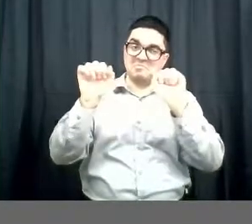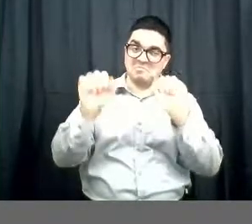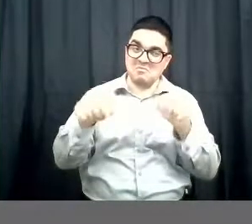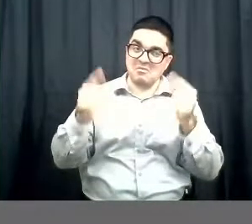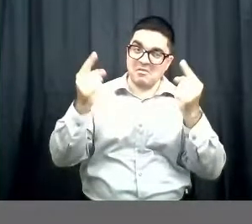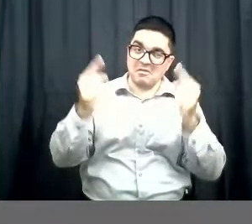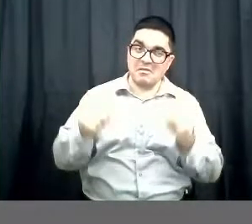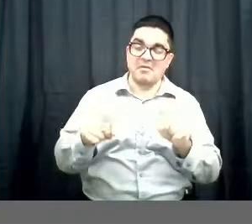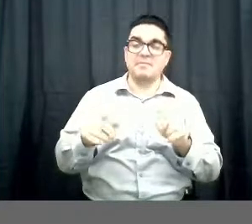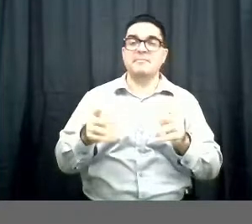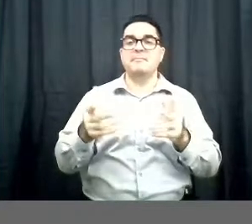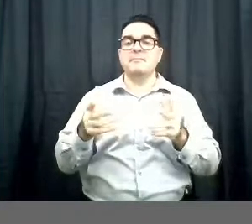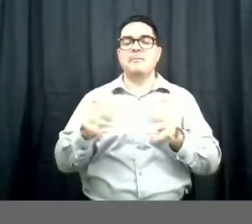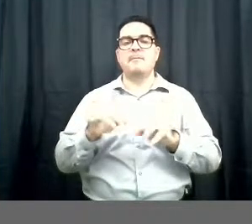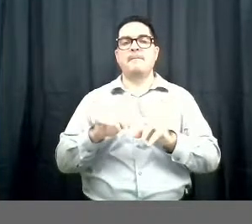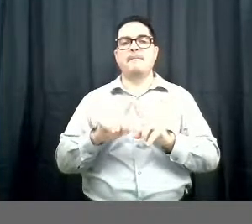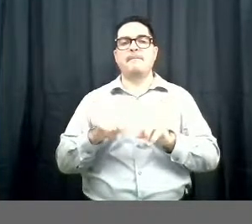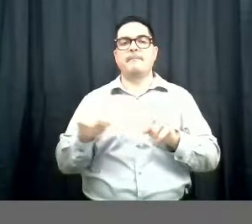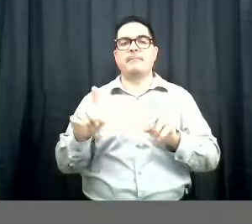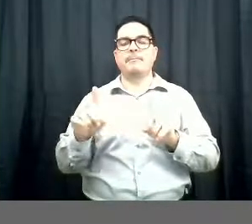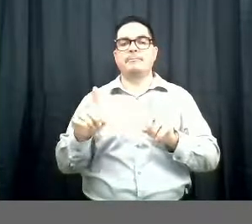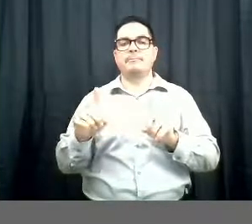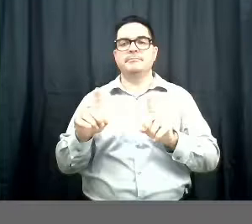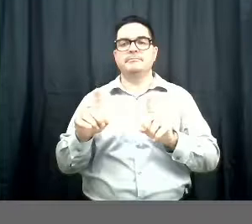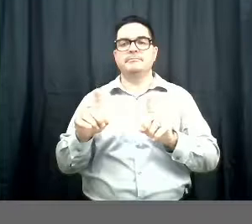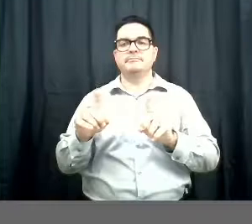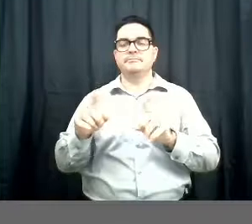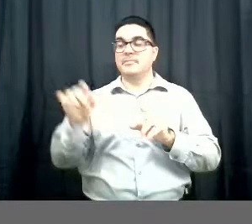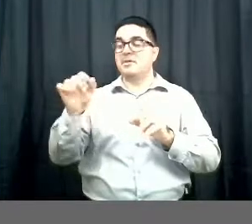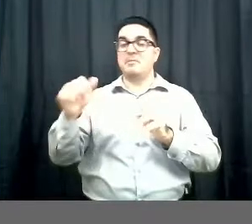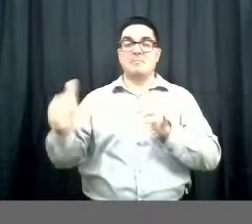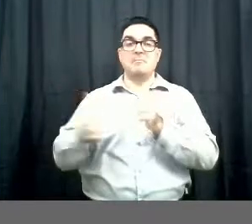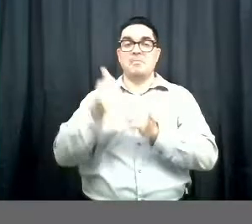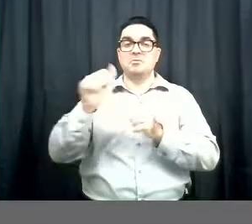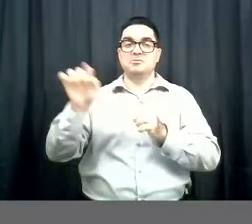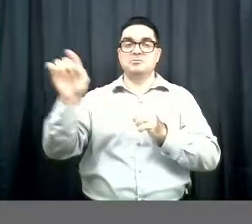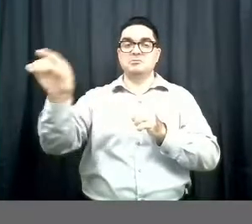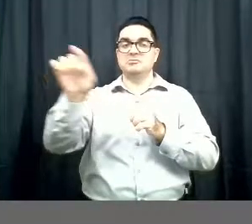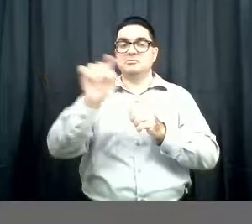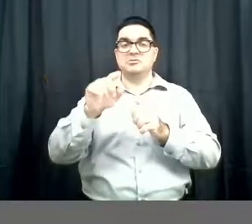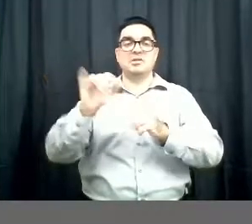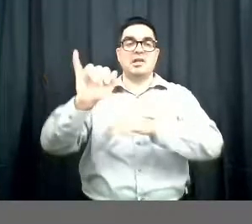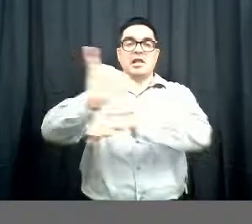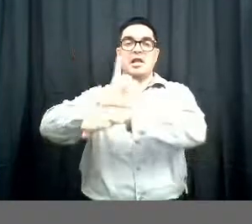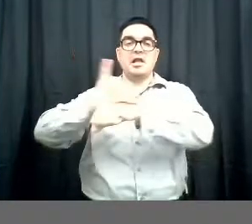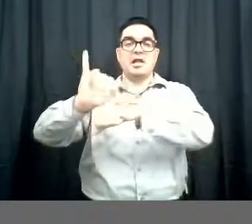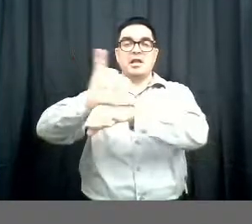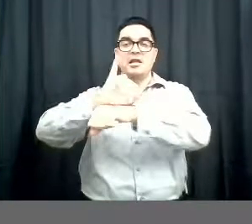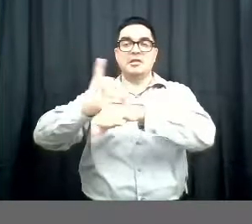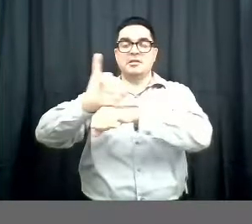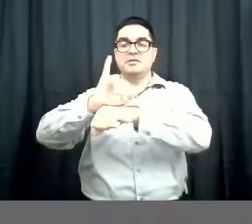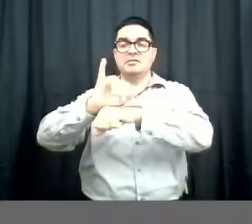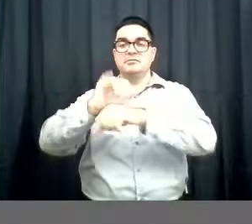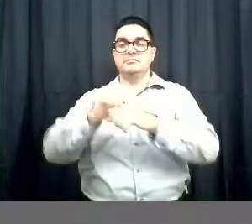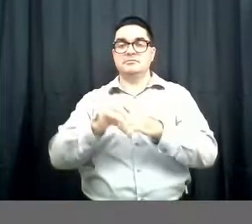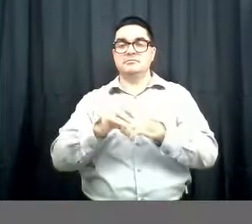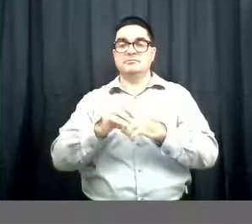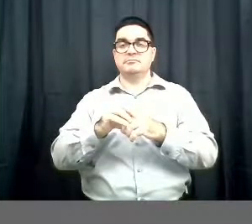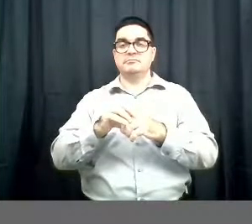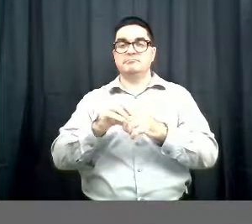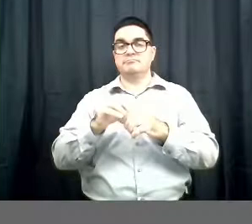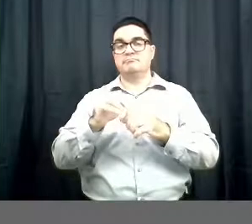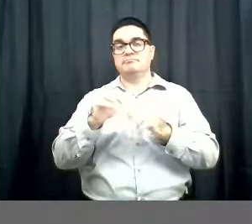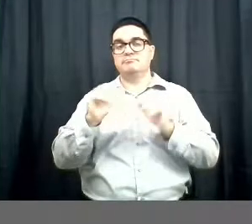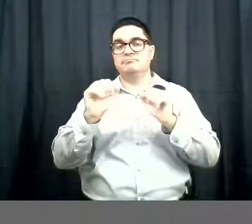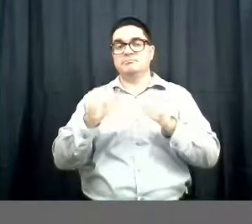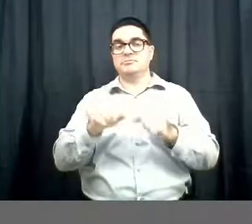the fact that majority of the population is on island, would have had a compounding impact. So Title III